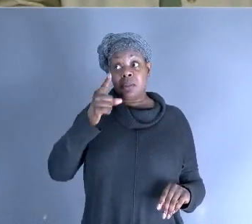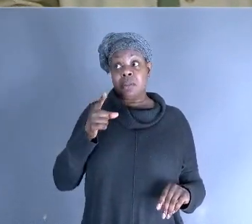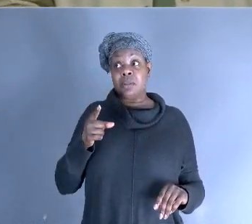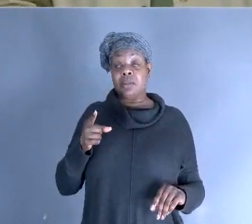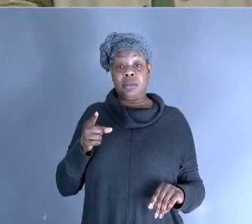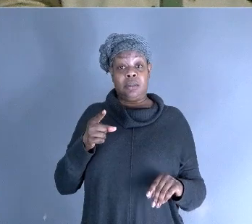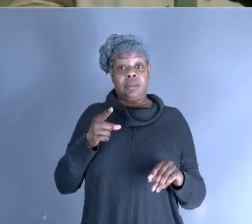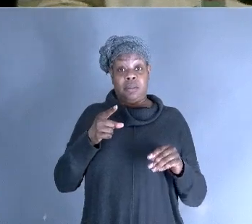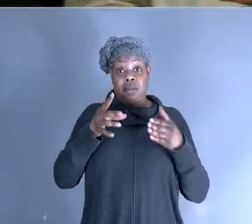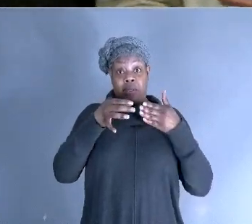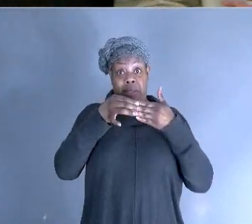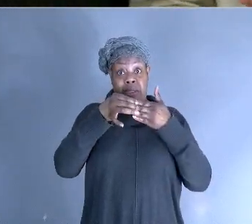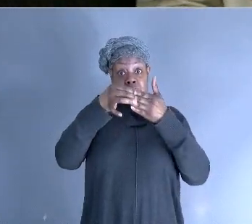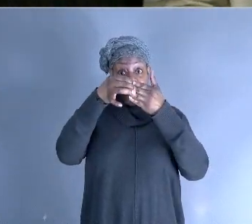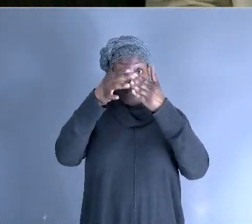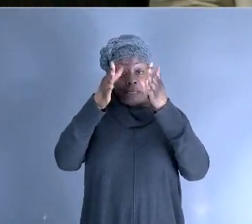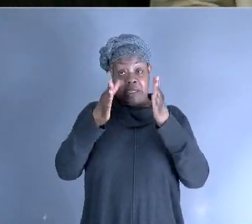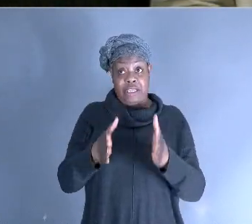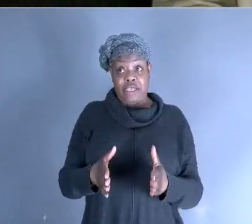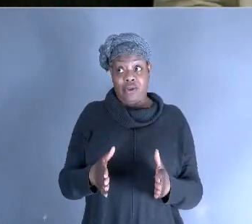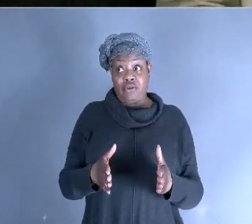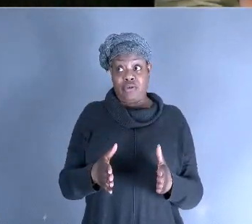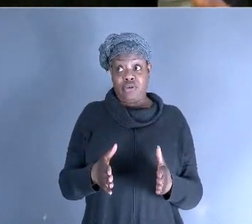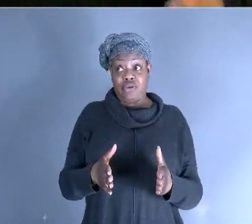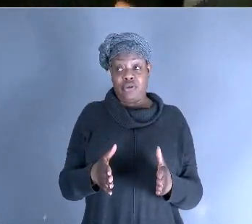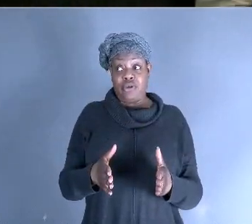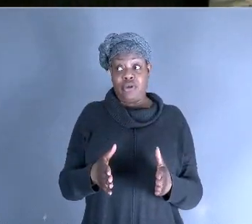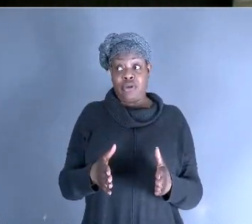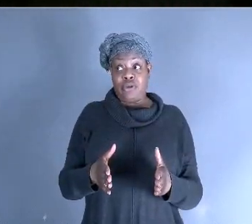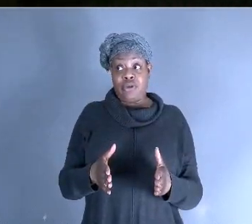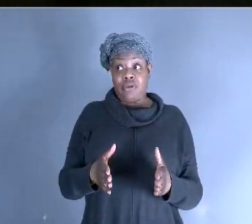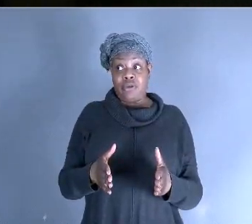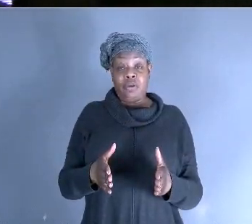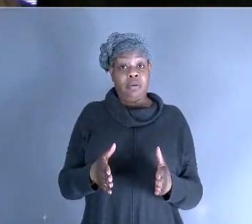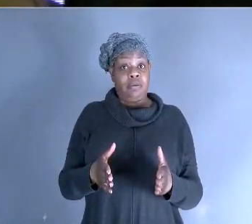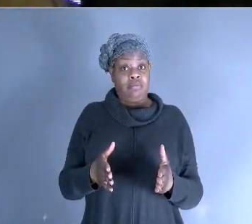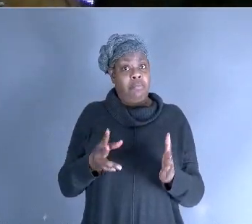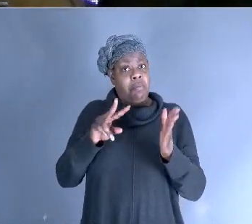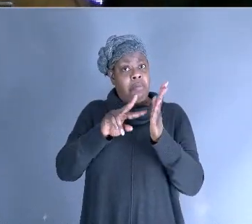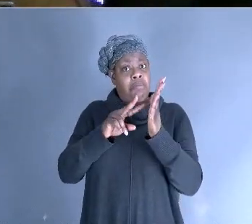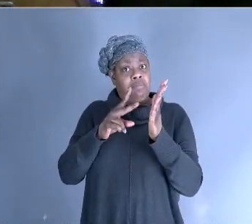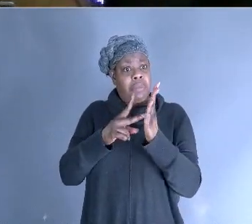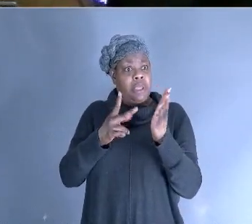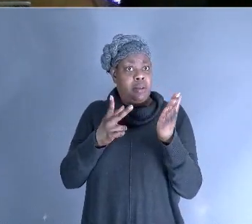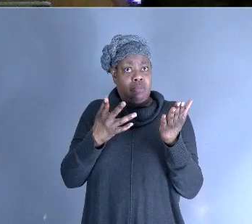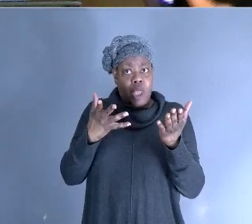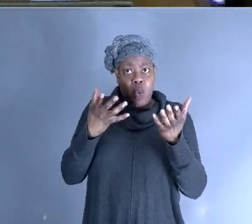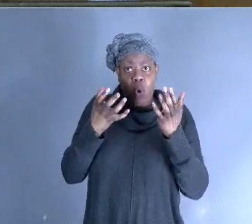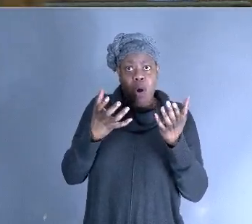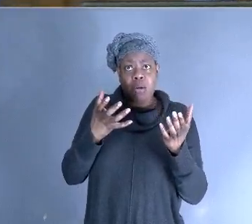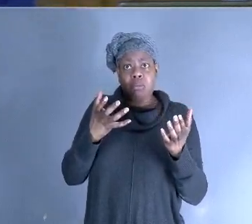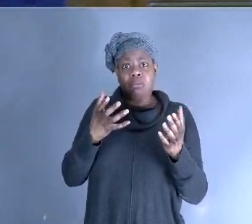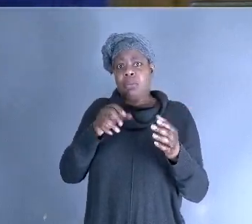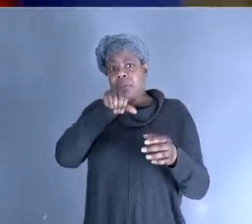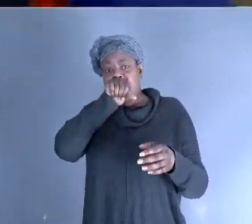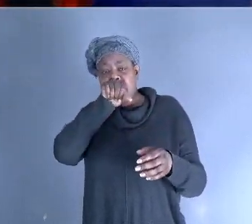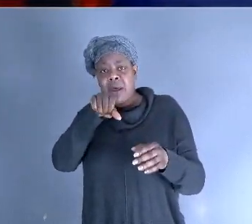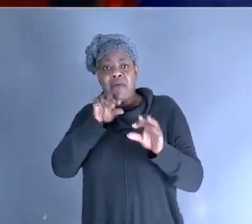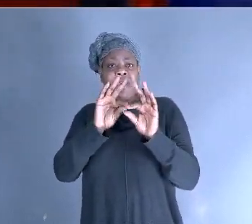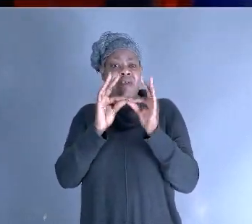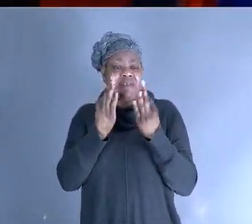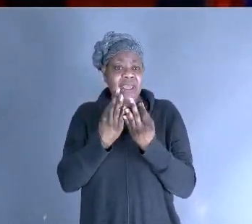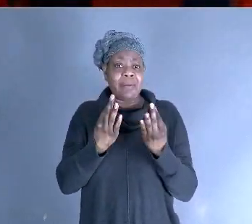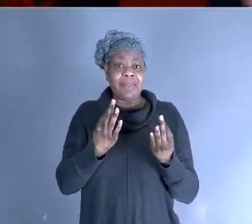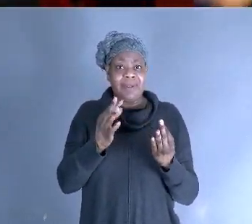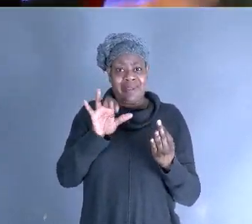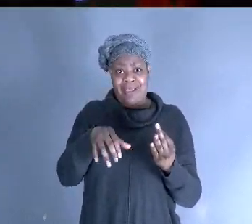these leaders were, they had well intentions. They loved their families. They loved their tribe.